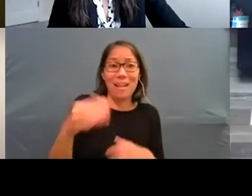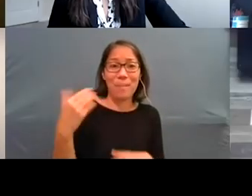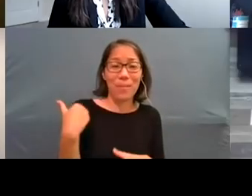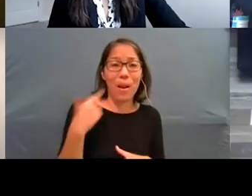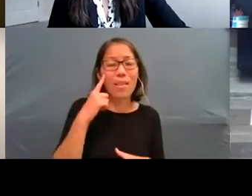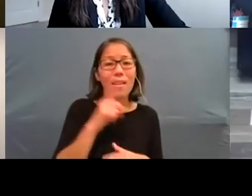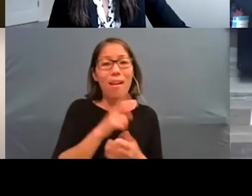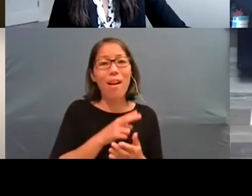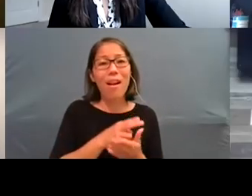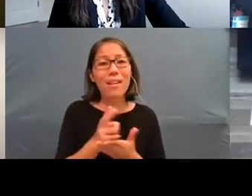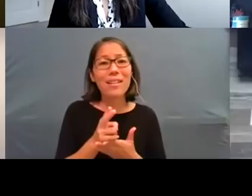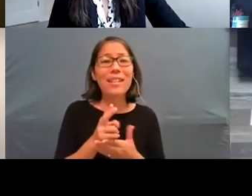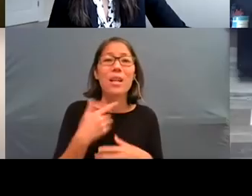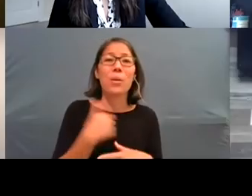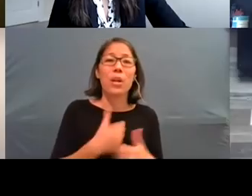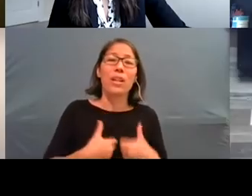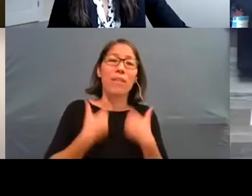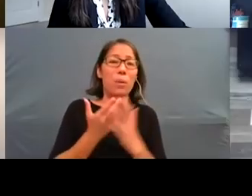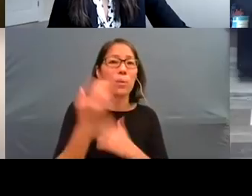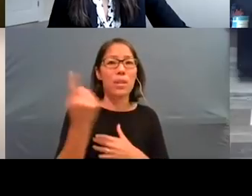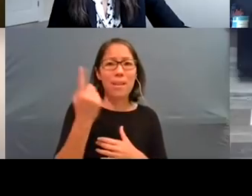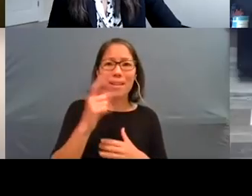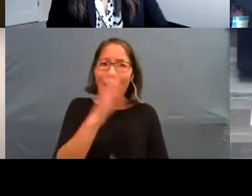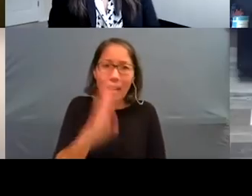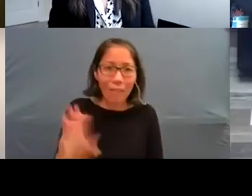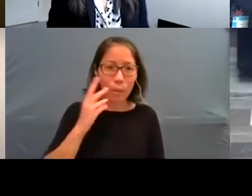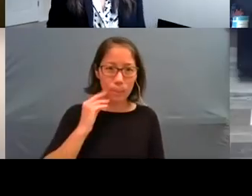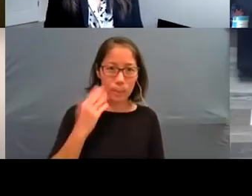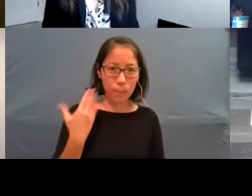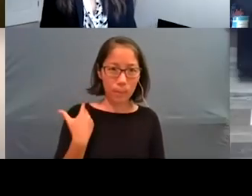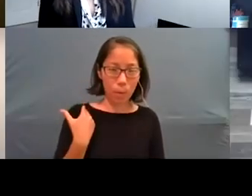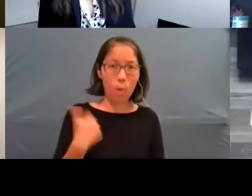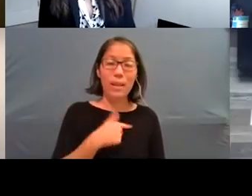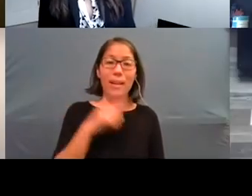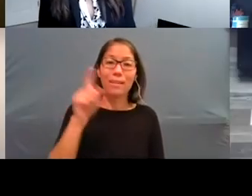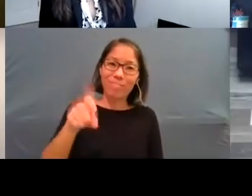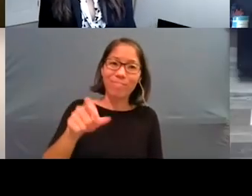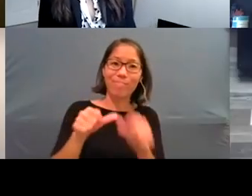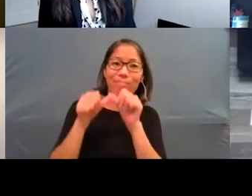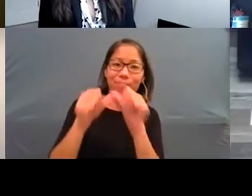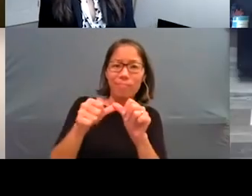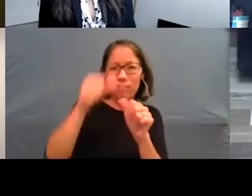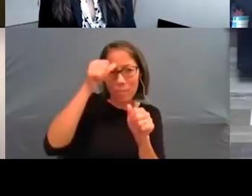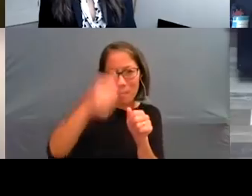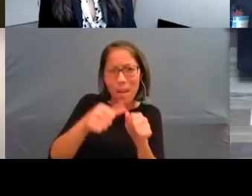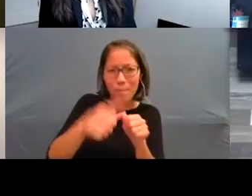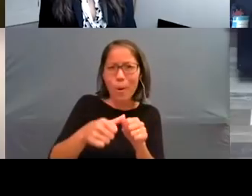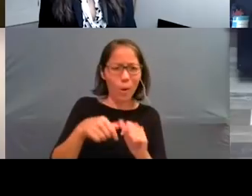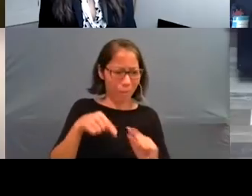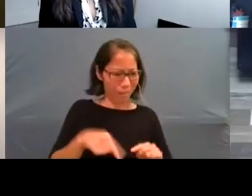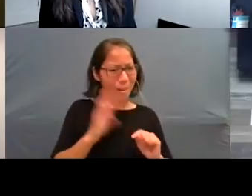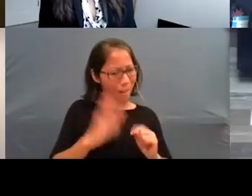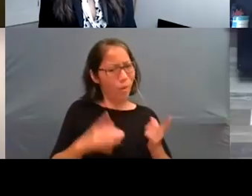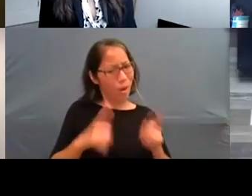is we are living through something we've never lived before, and we have to continue to remind ourselves that, and that